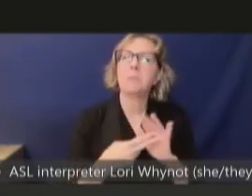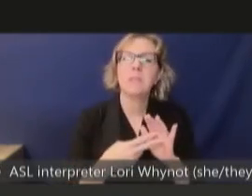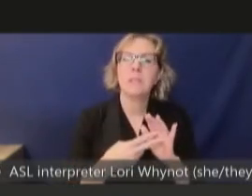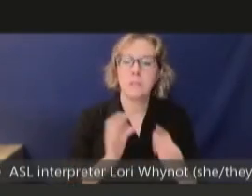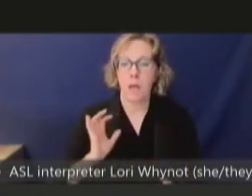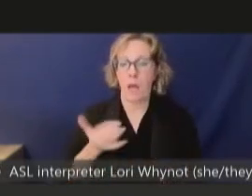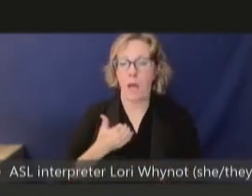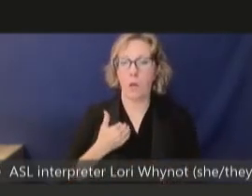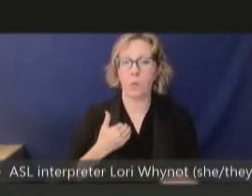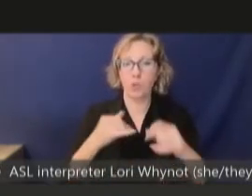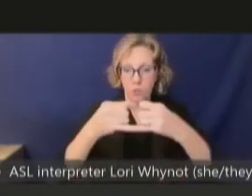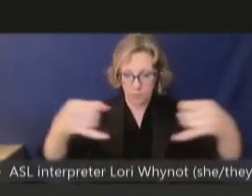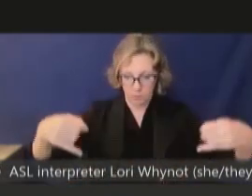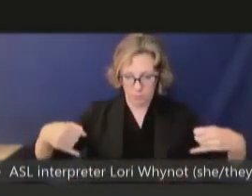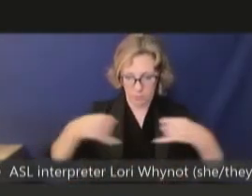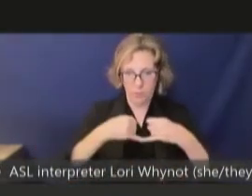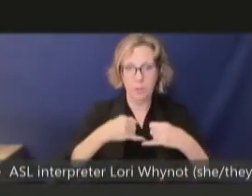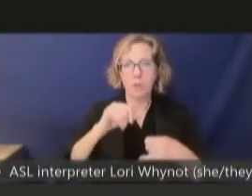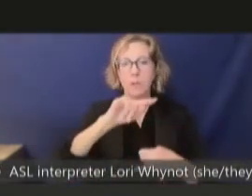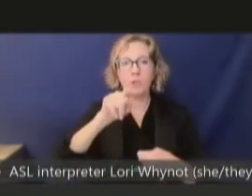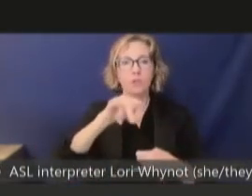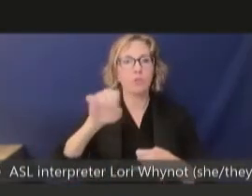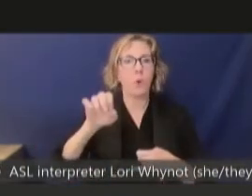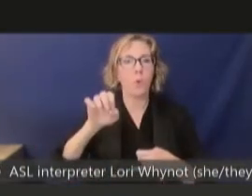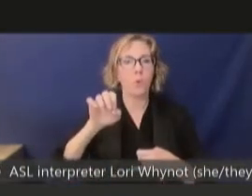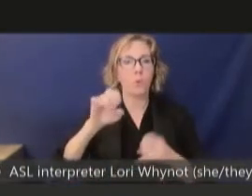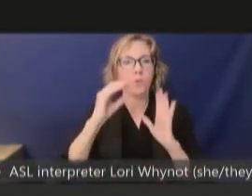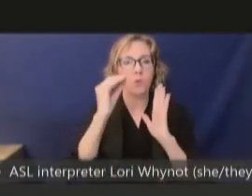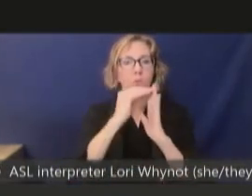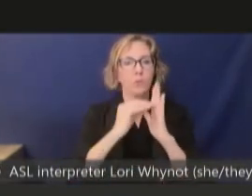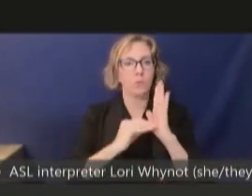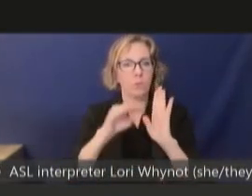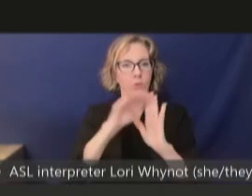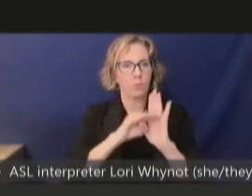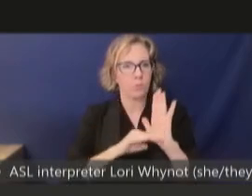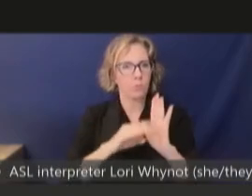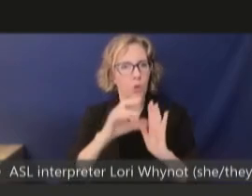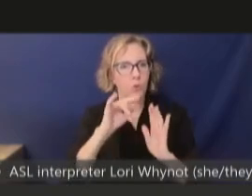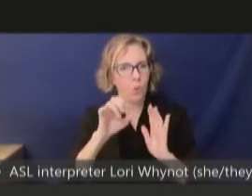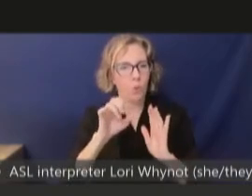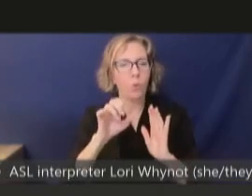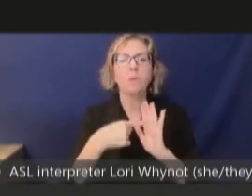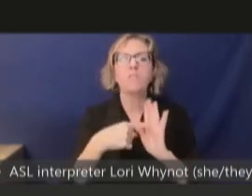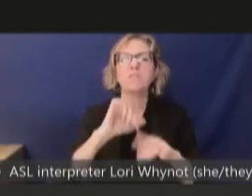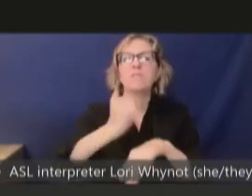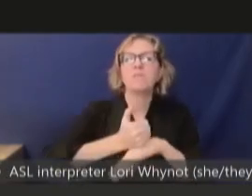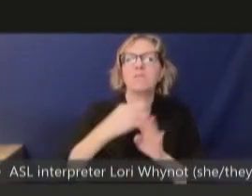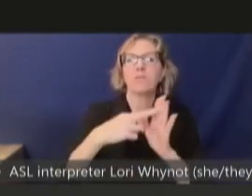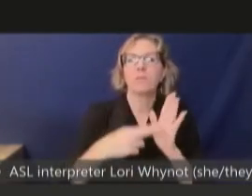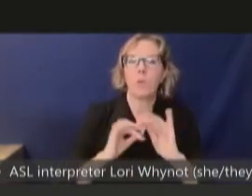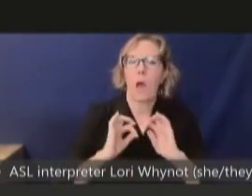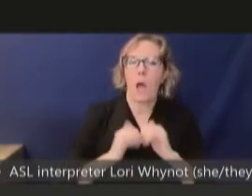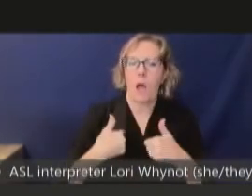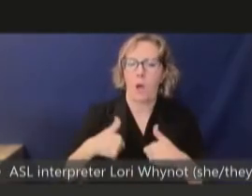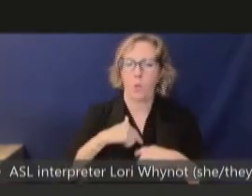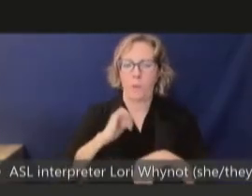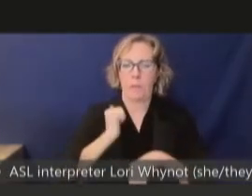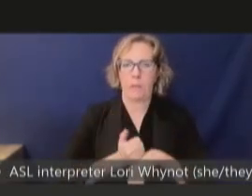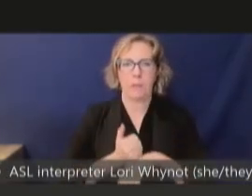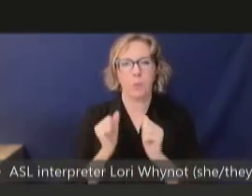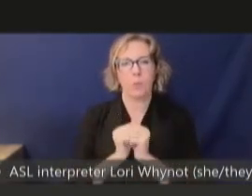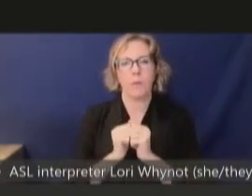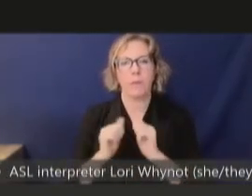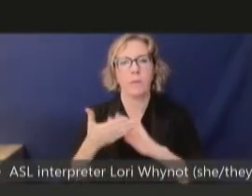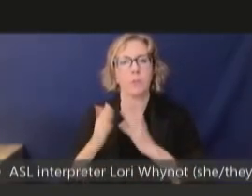zoning code that sets the rules for how we as city staff with community members review new